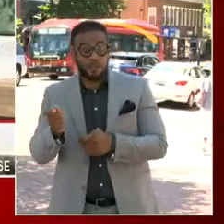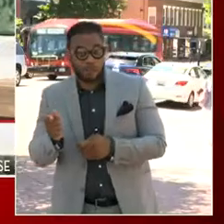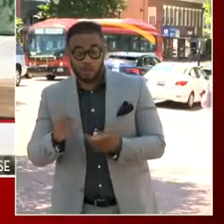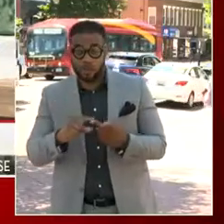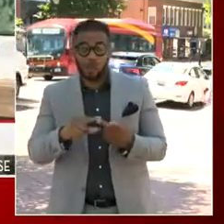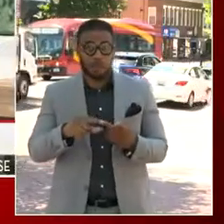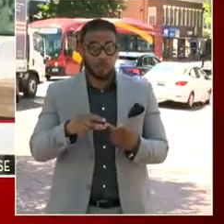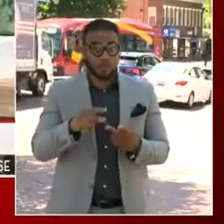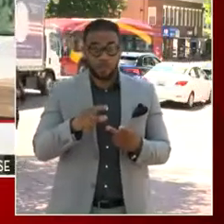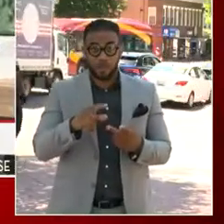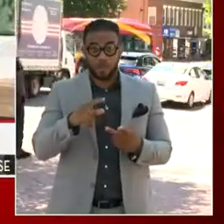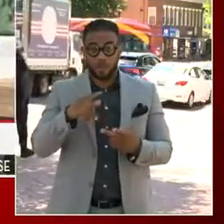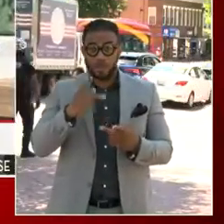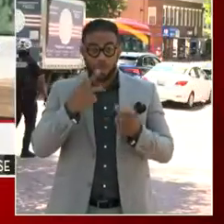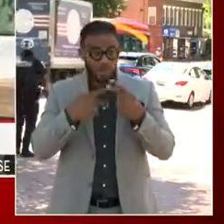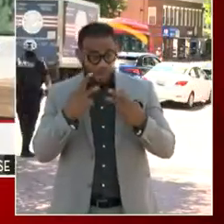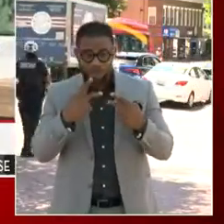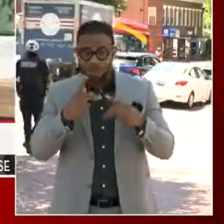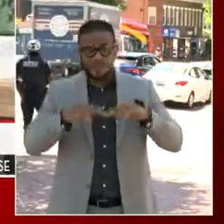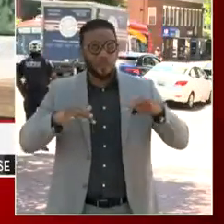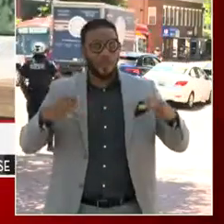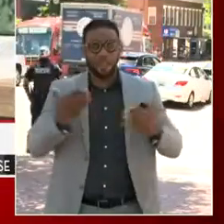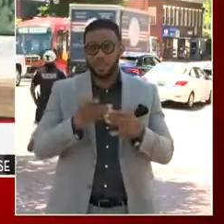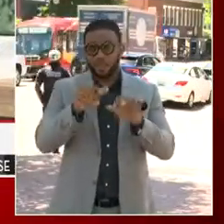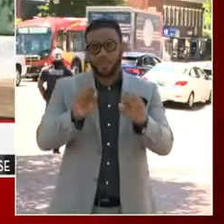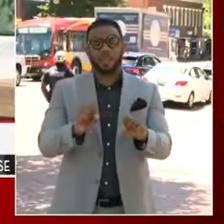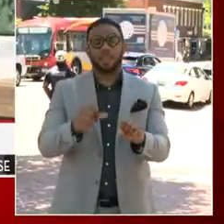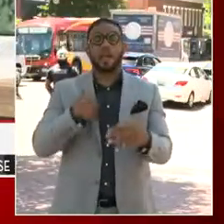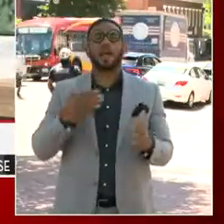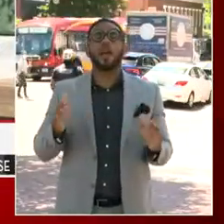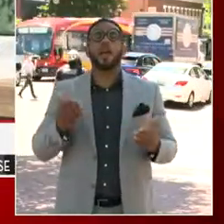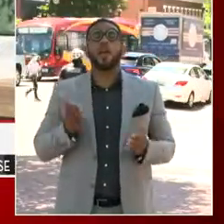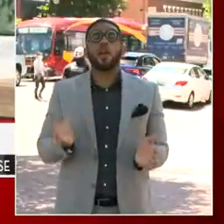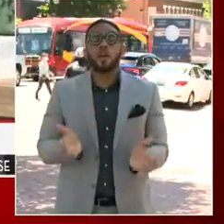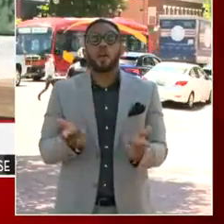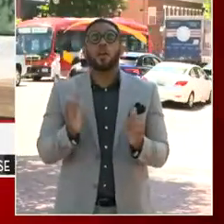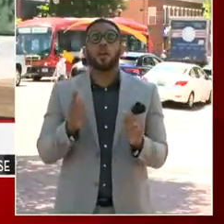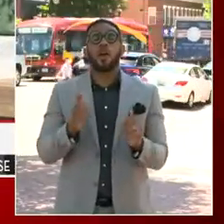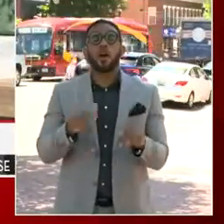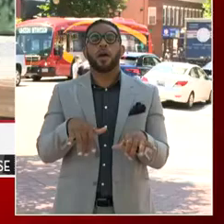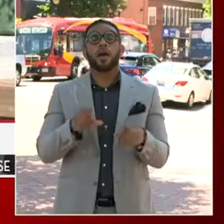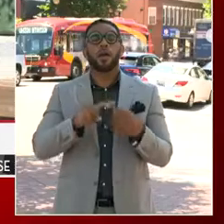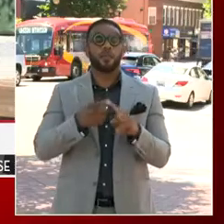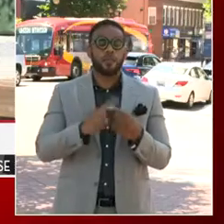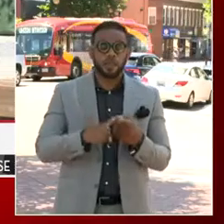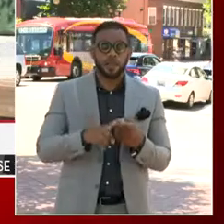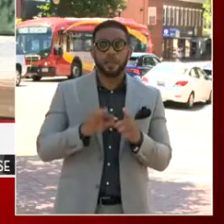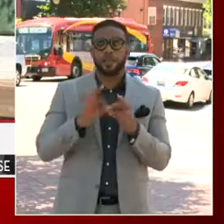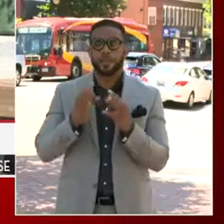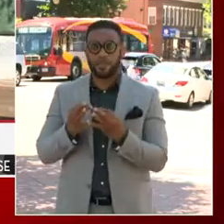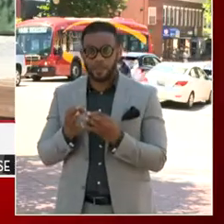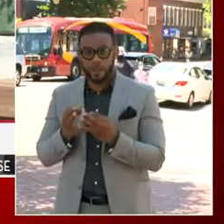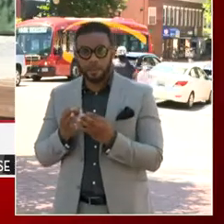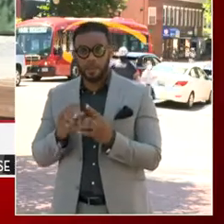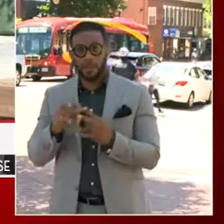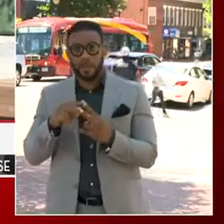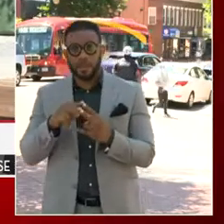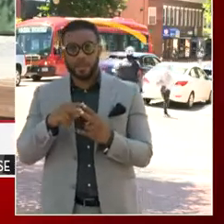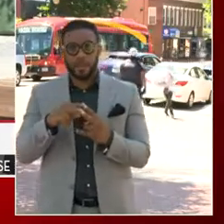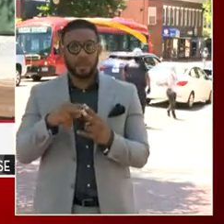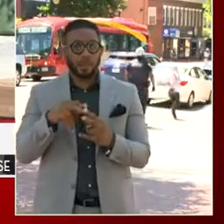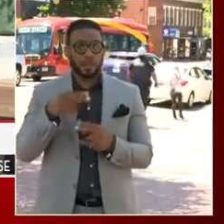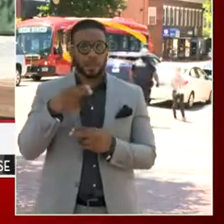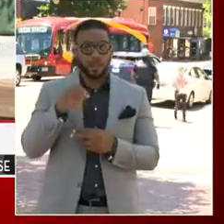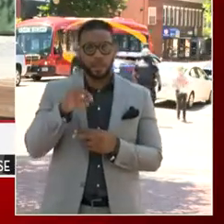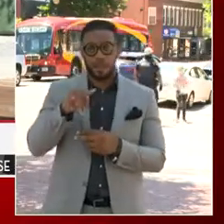you can picnic, you can do a variety of things. And so I encourage you all, take your friends, take your family to either Heritage or